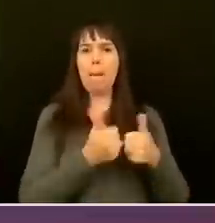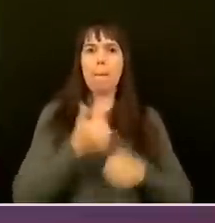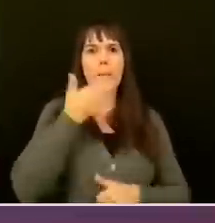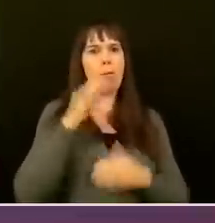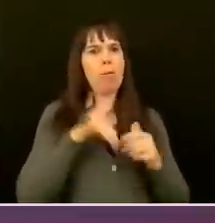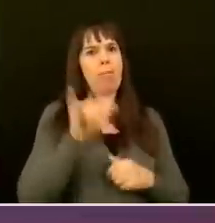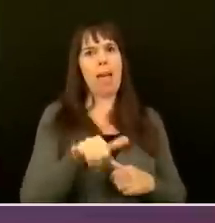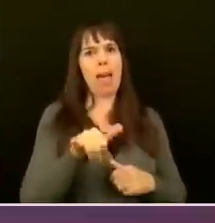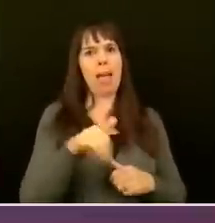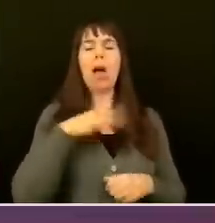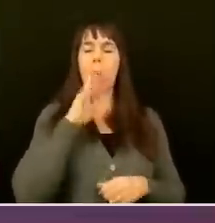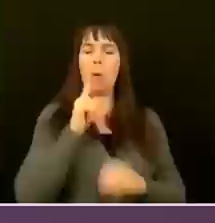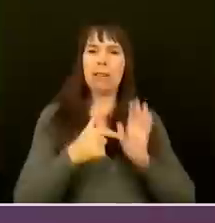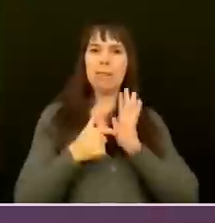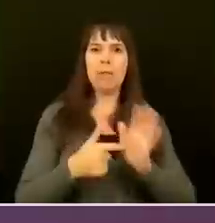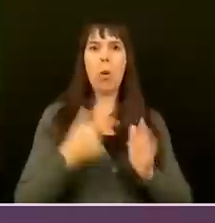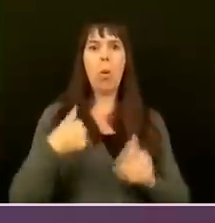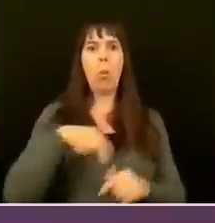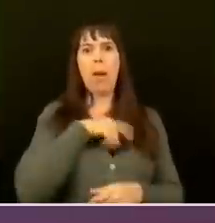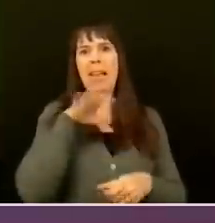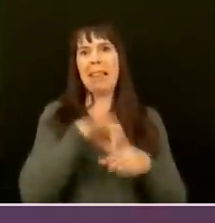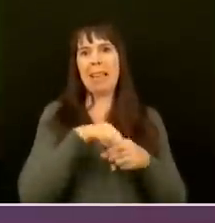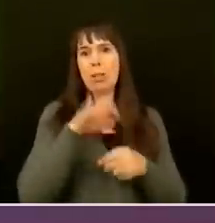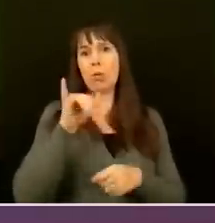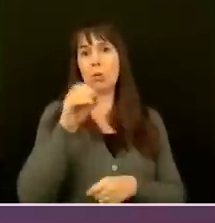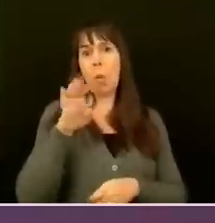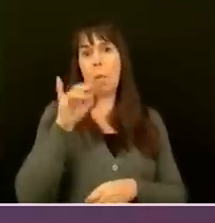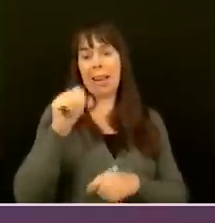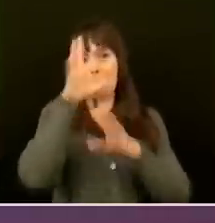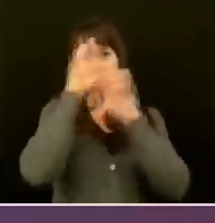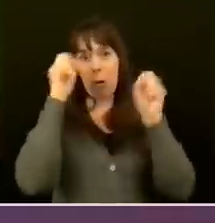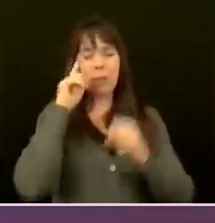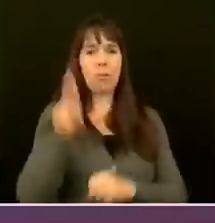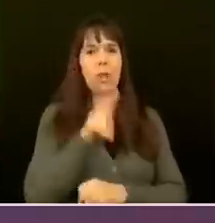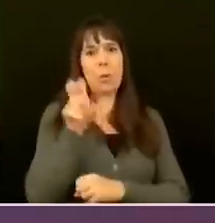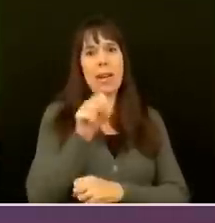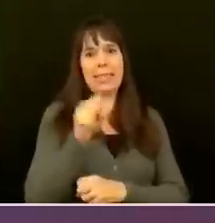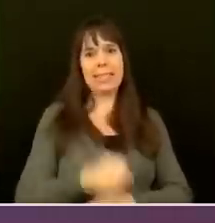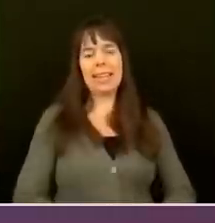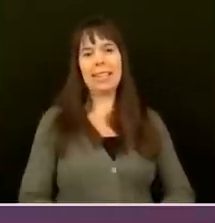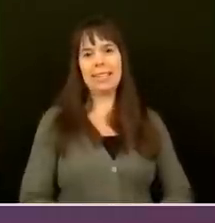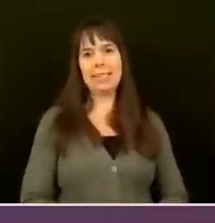We will tell them we elected Joe Biden president of the United States.